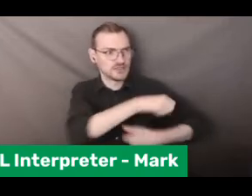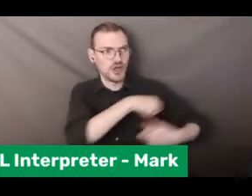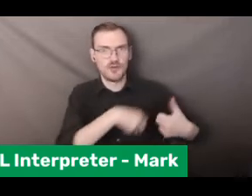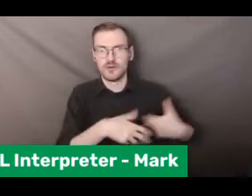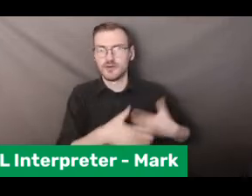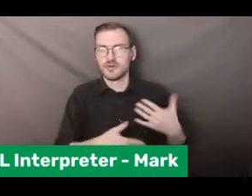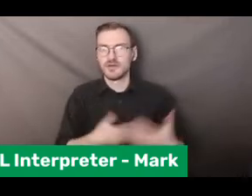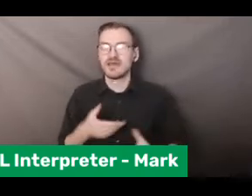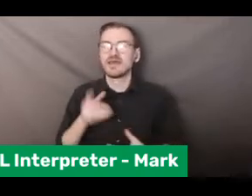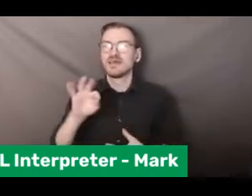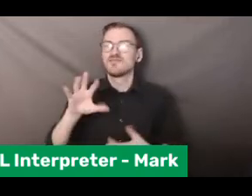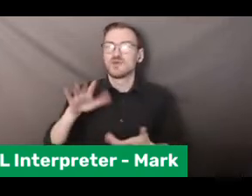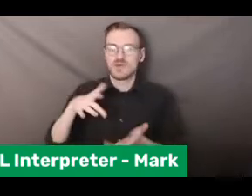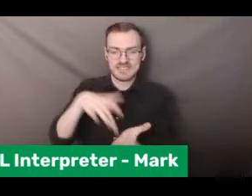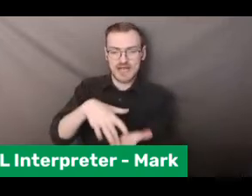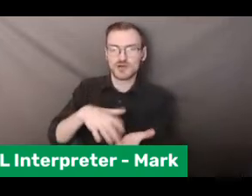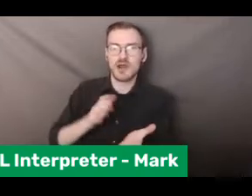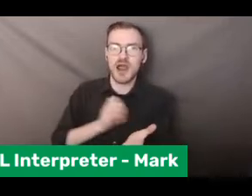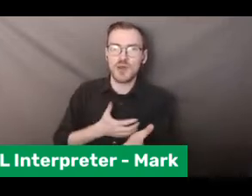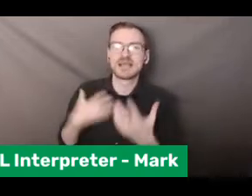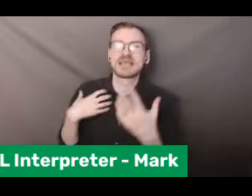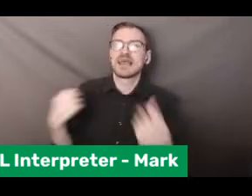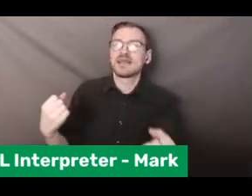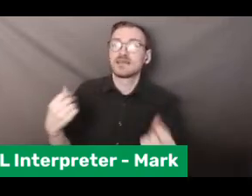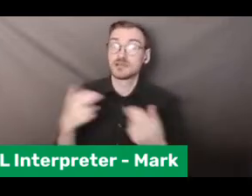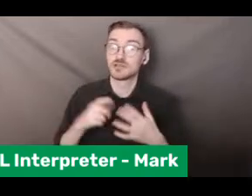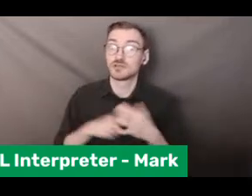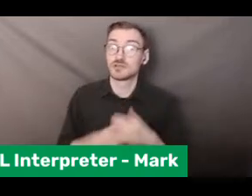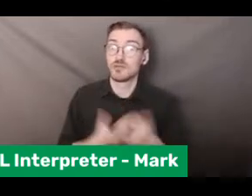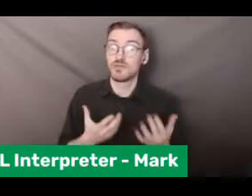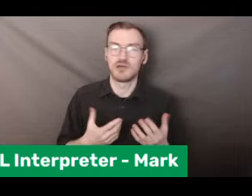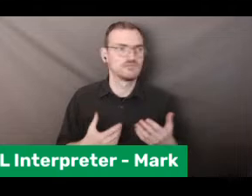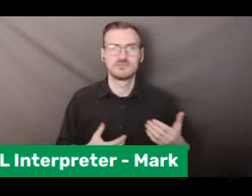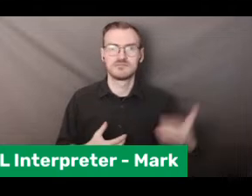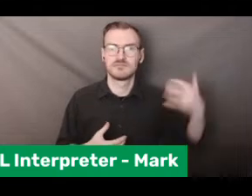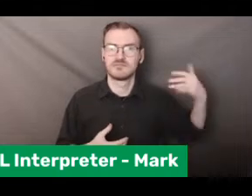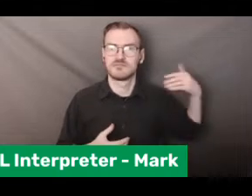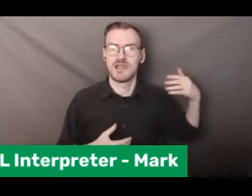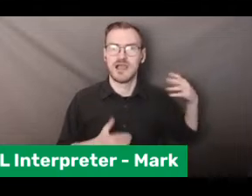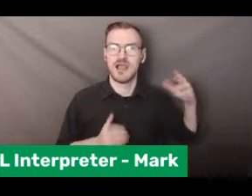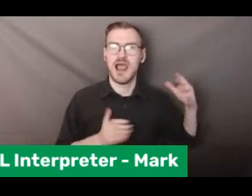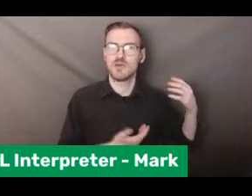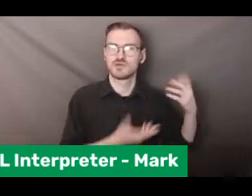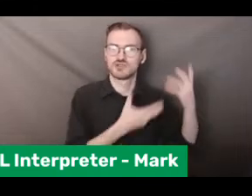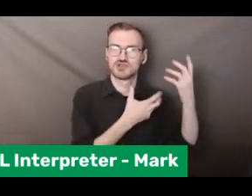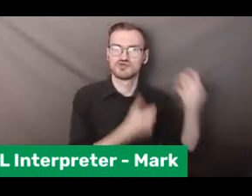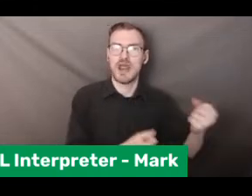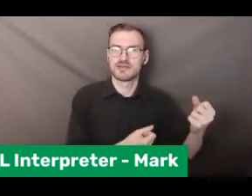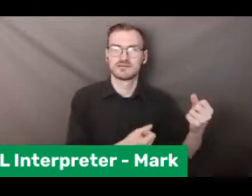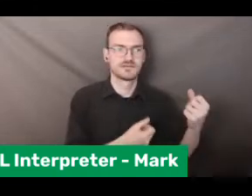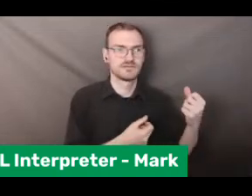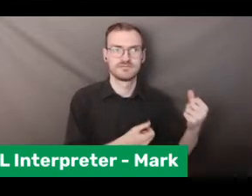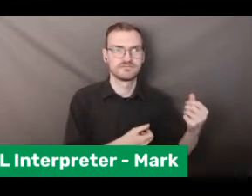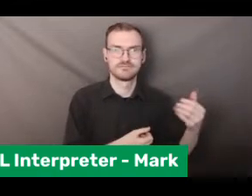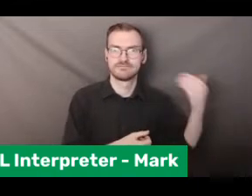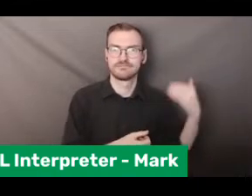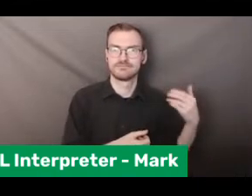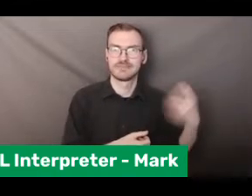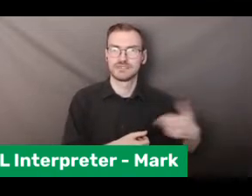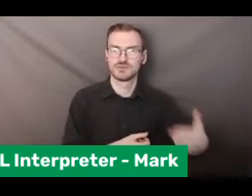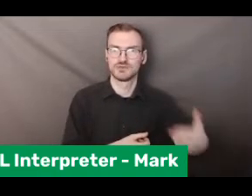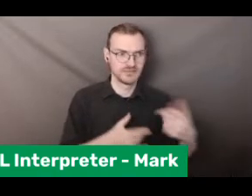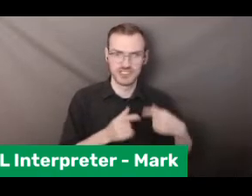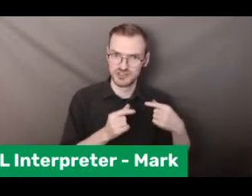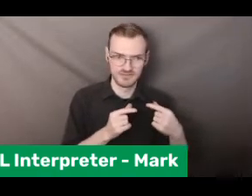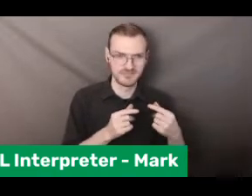strengths. Those start with our historical strengths, what's in our DNA, what's hardwired in us. But it also starts with the